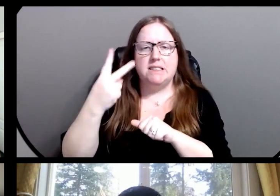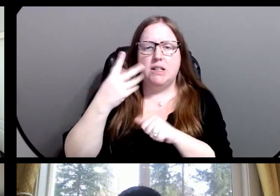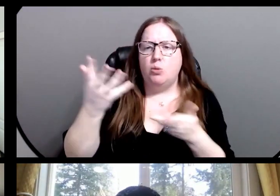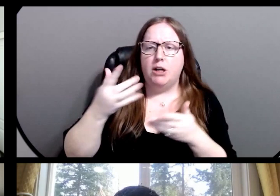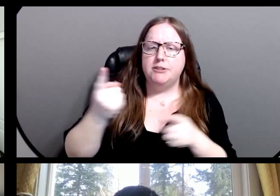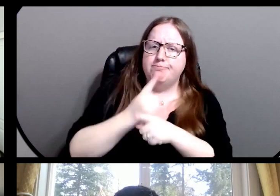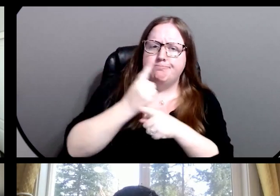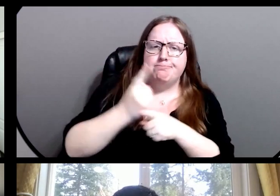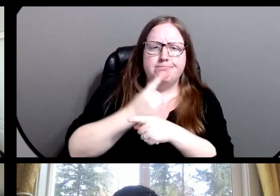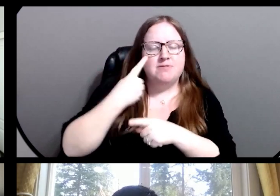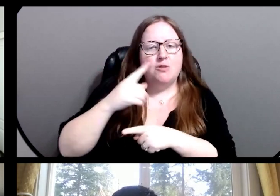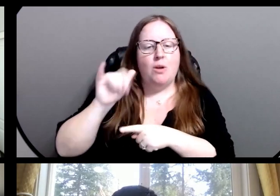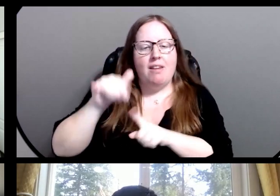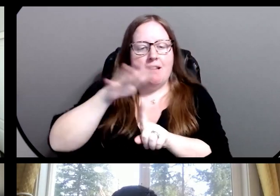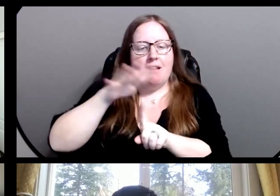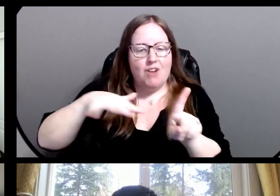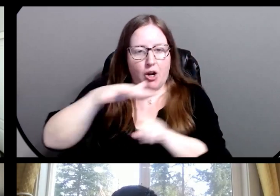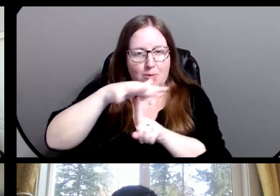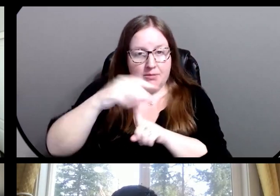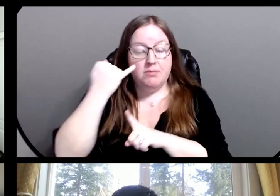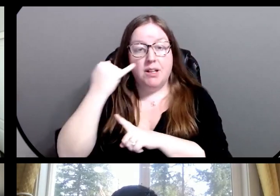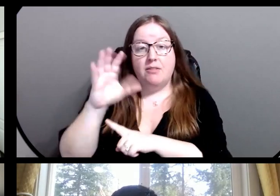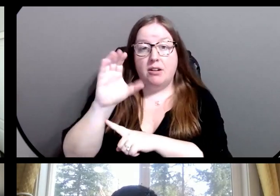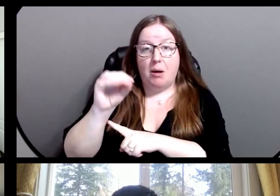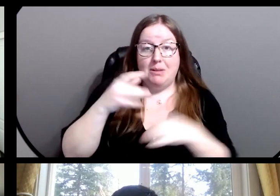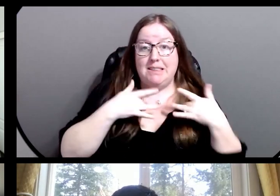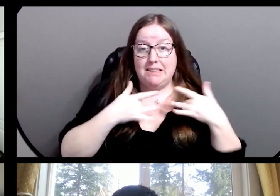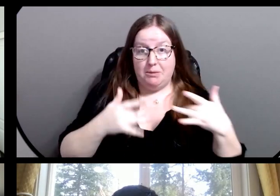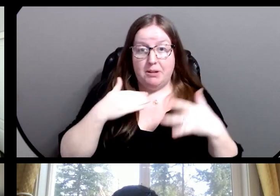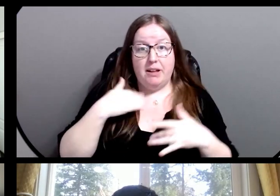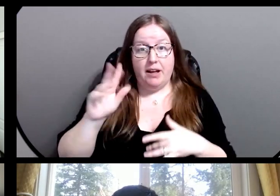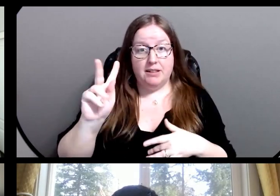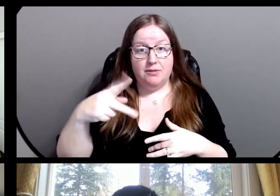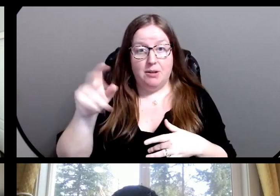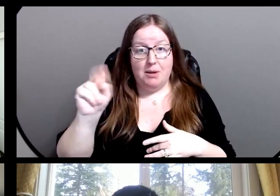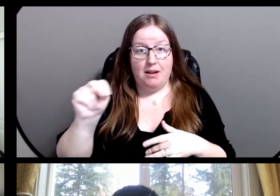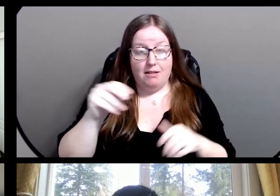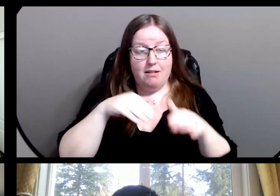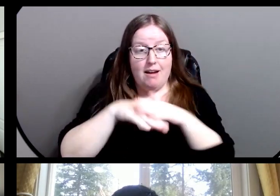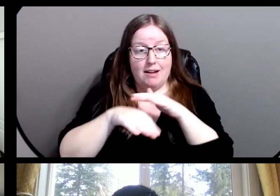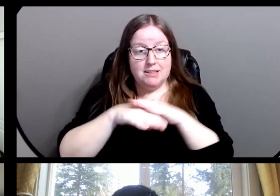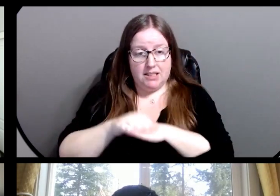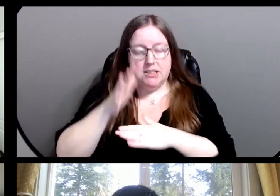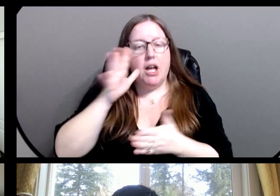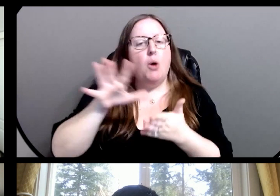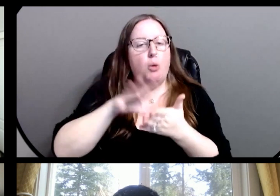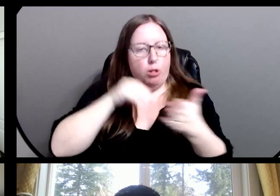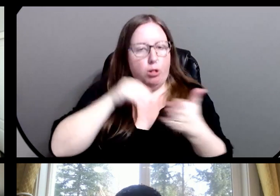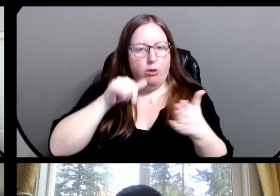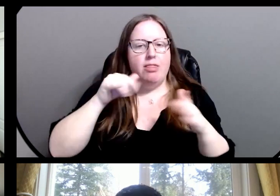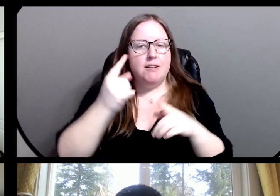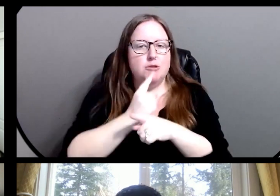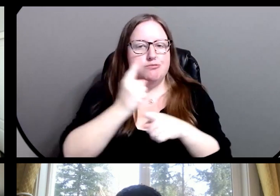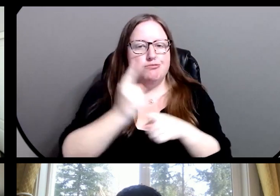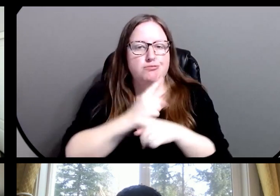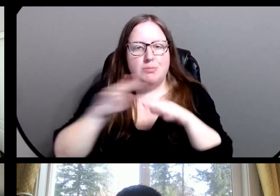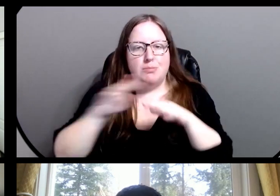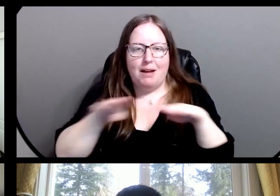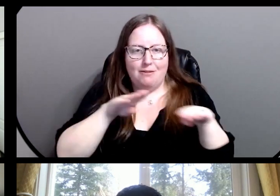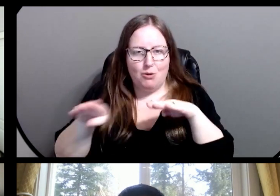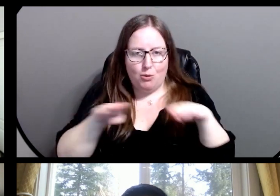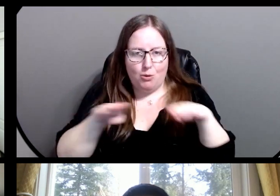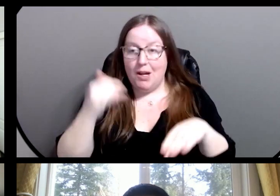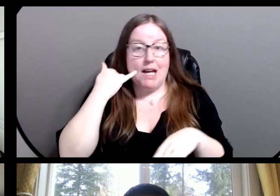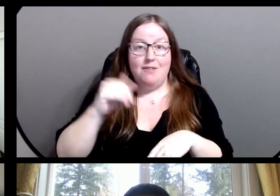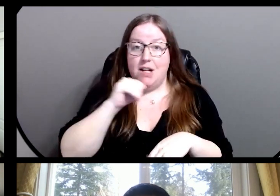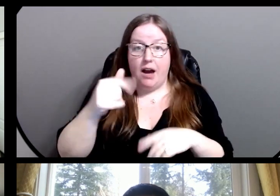So if a company typically has VPN access and that's allowed, we'll learn that that's normal behavior. If that's